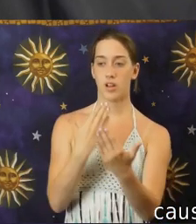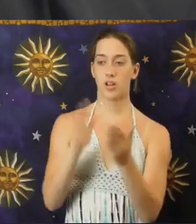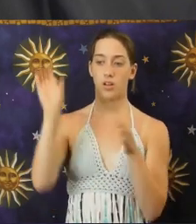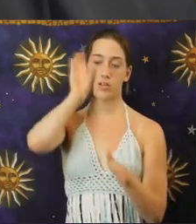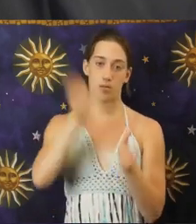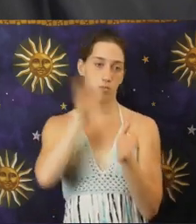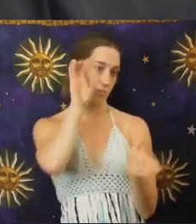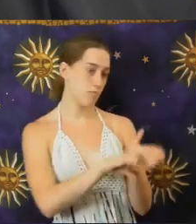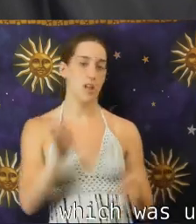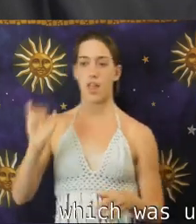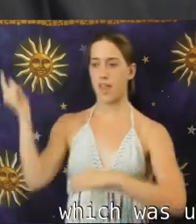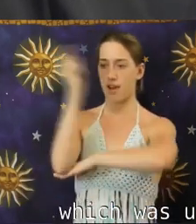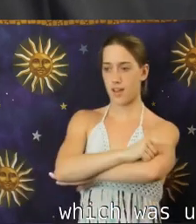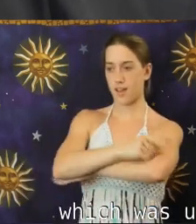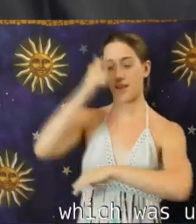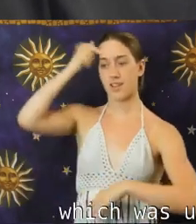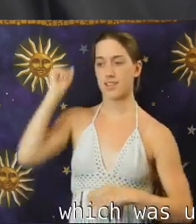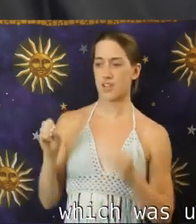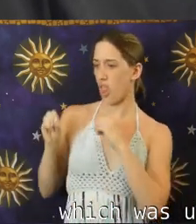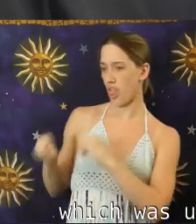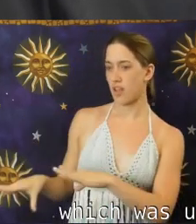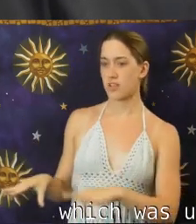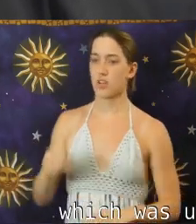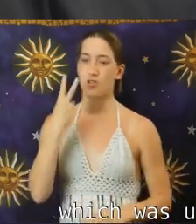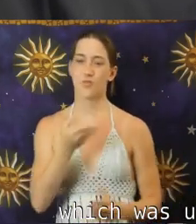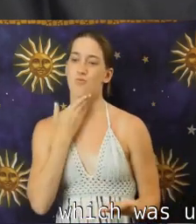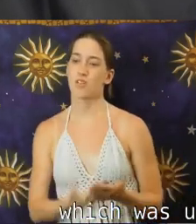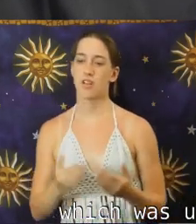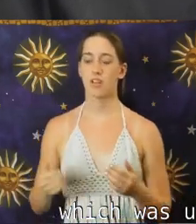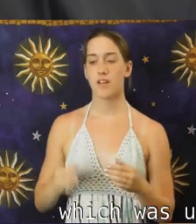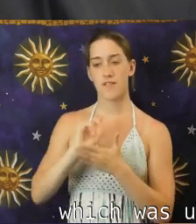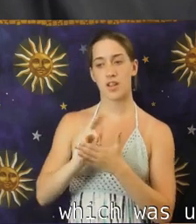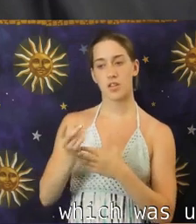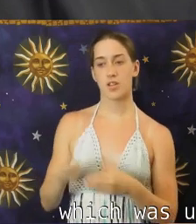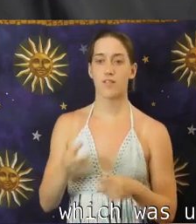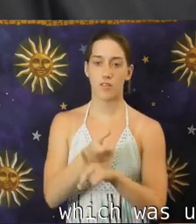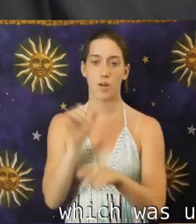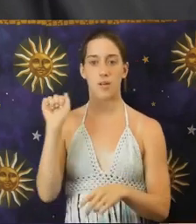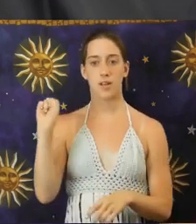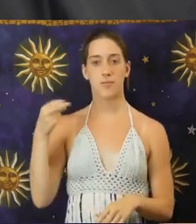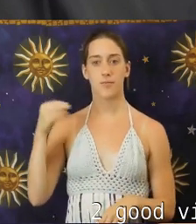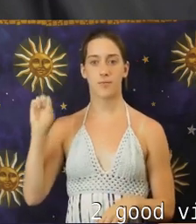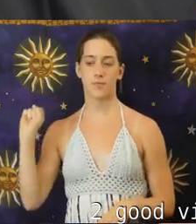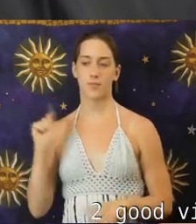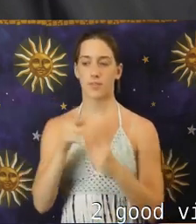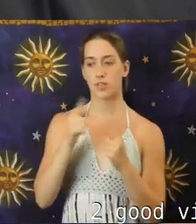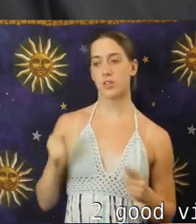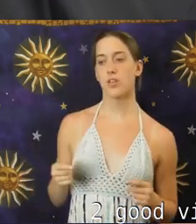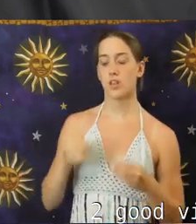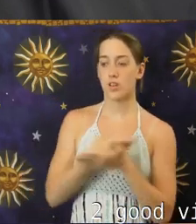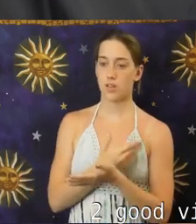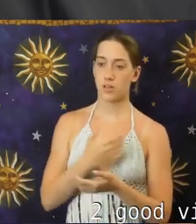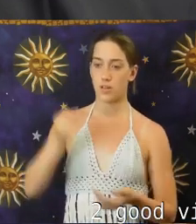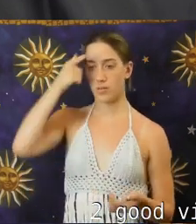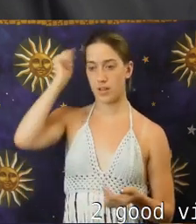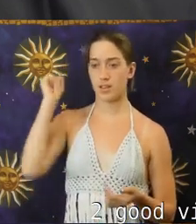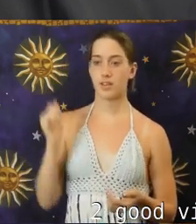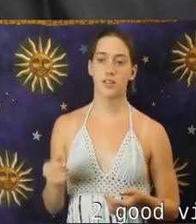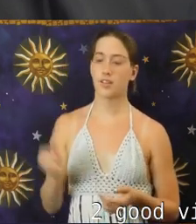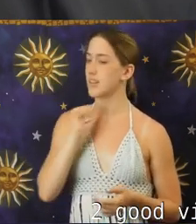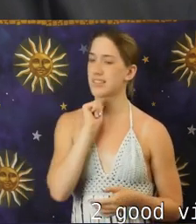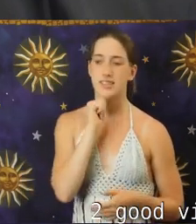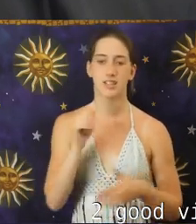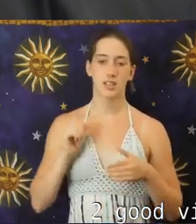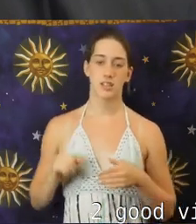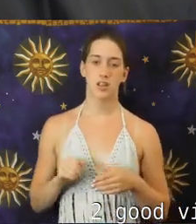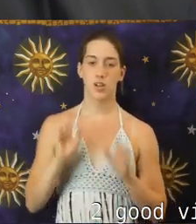what I did, which was upload pictures day to day, because I lost 2 good videos of From Ashes to